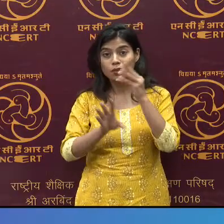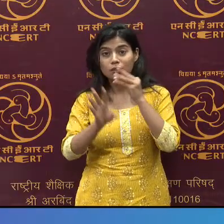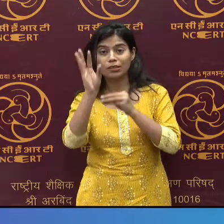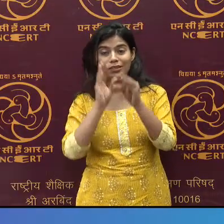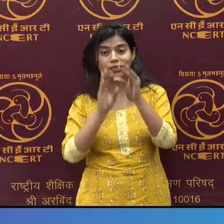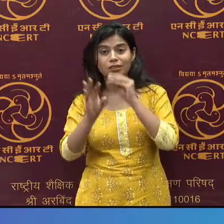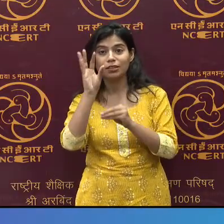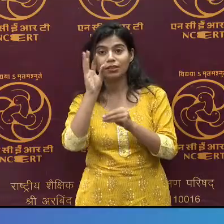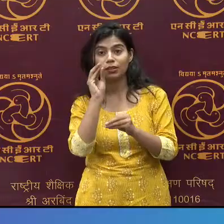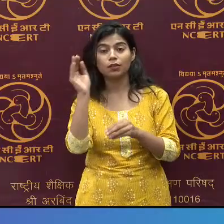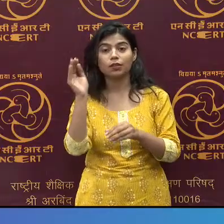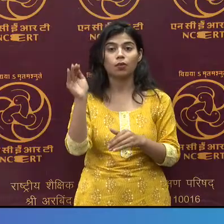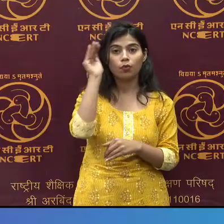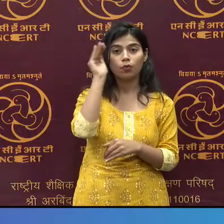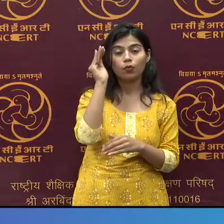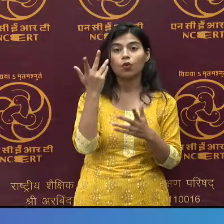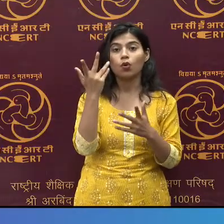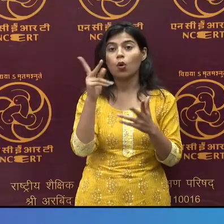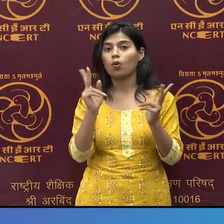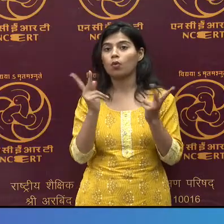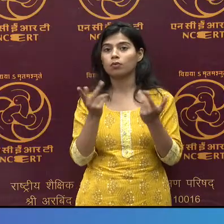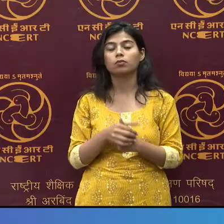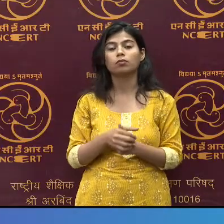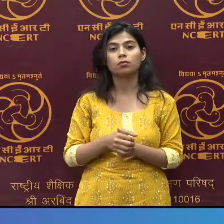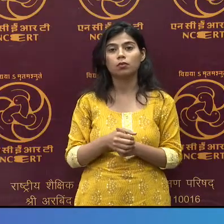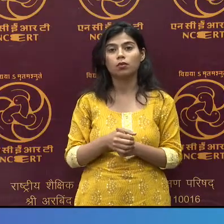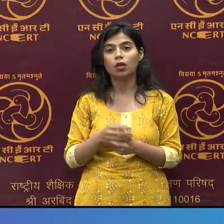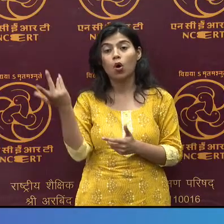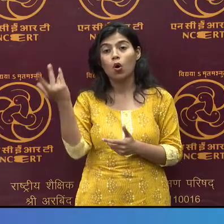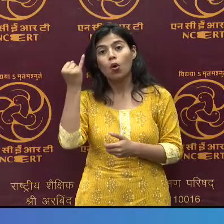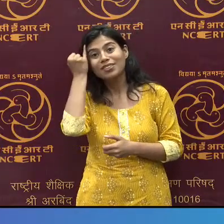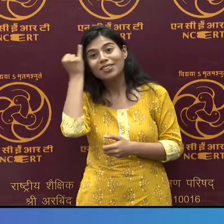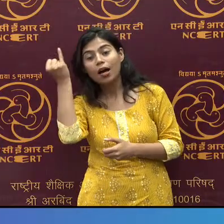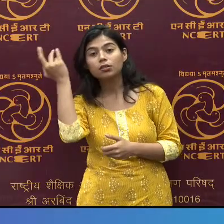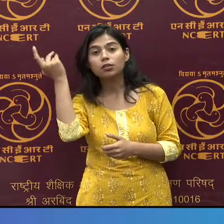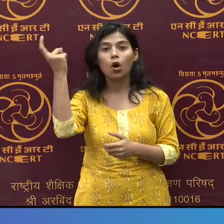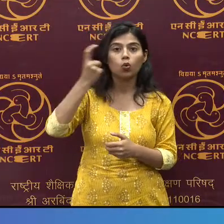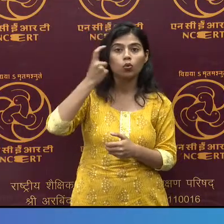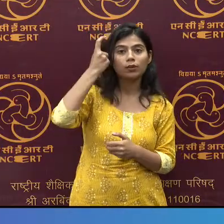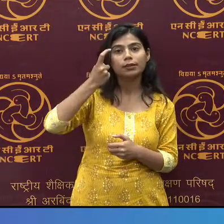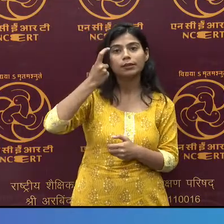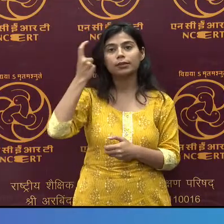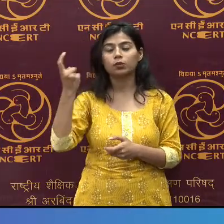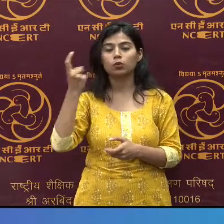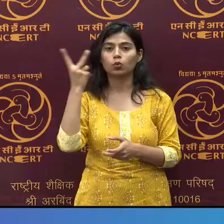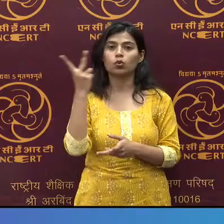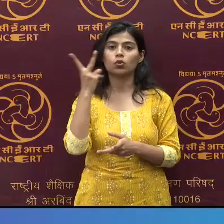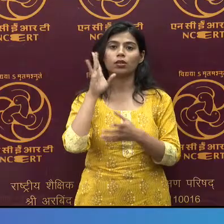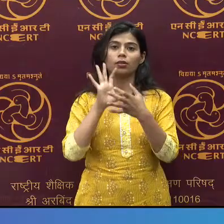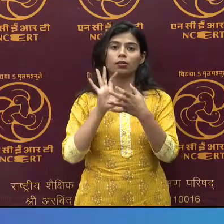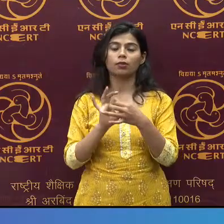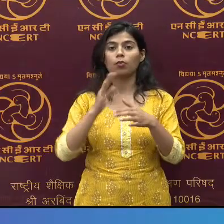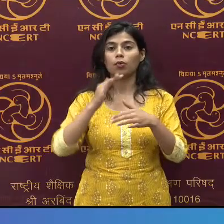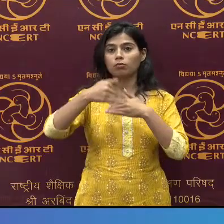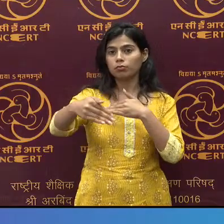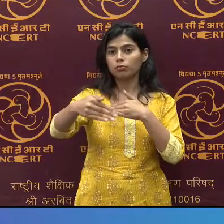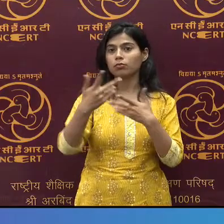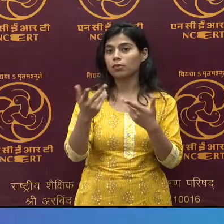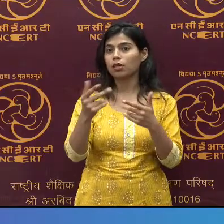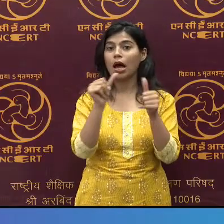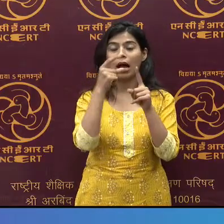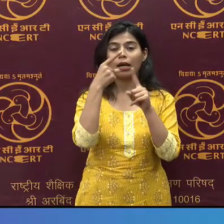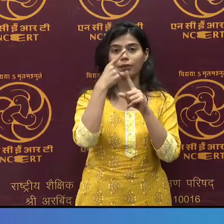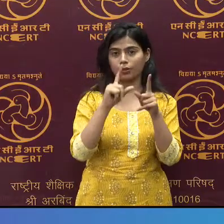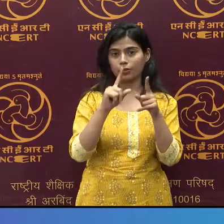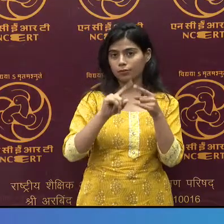around us gives a lot of practical thought process to you. That's true. Now, moving to our articles